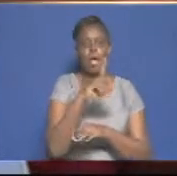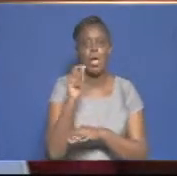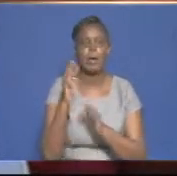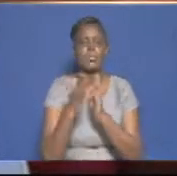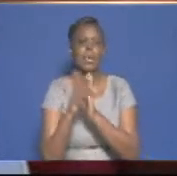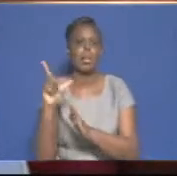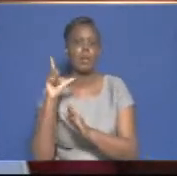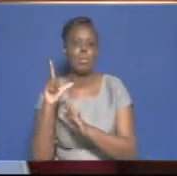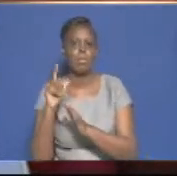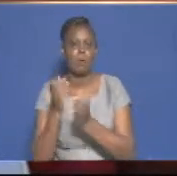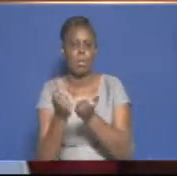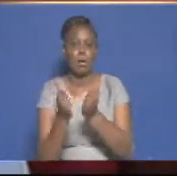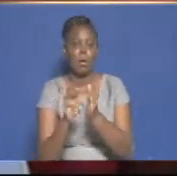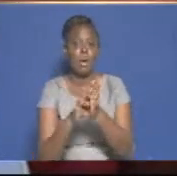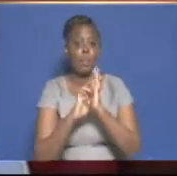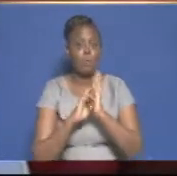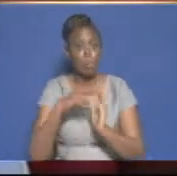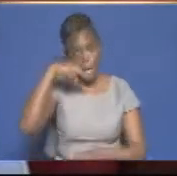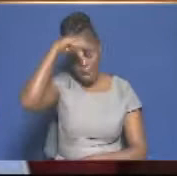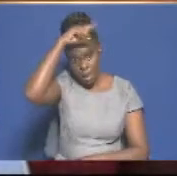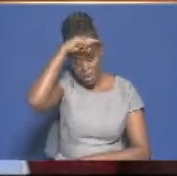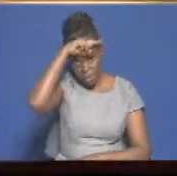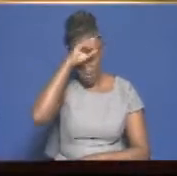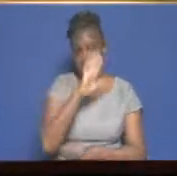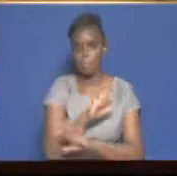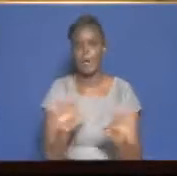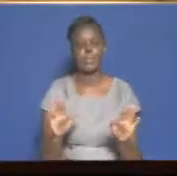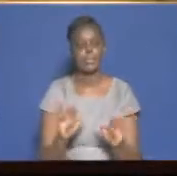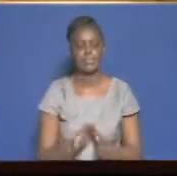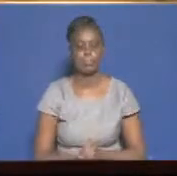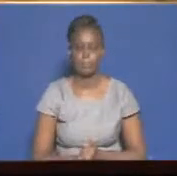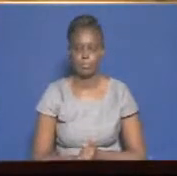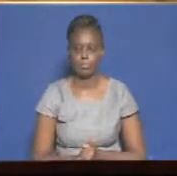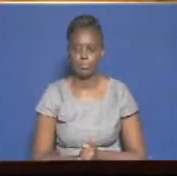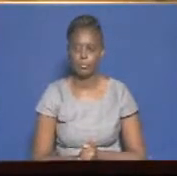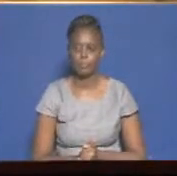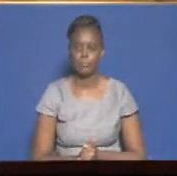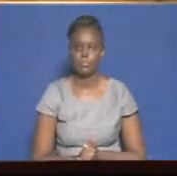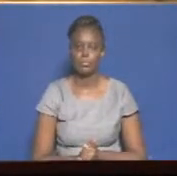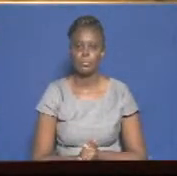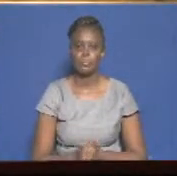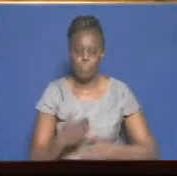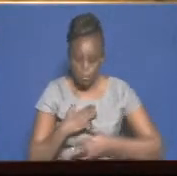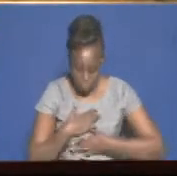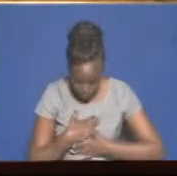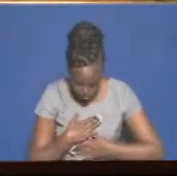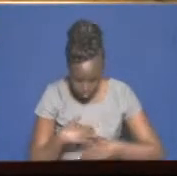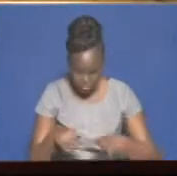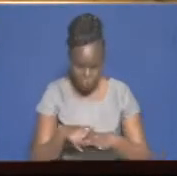requires a degree to come to this House. So be it. Member for North Hall.